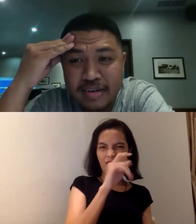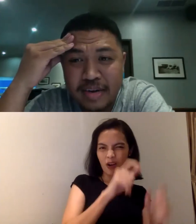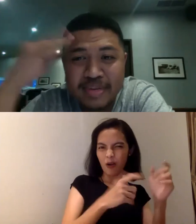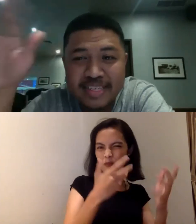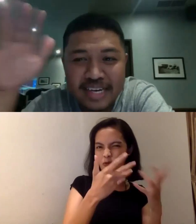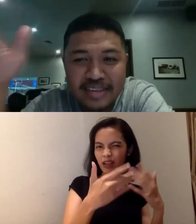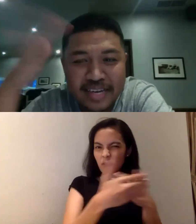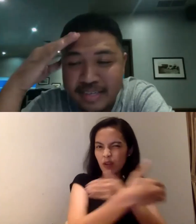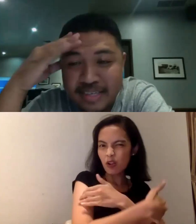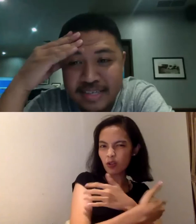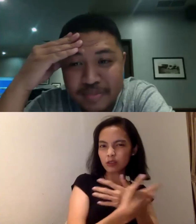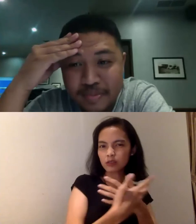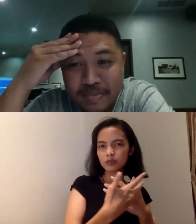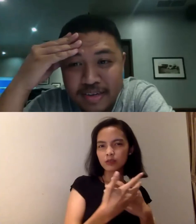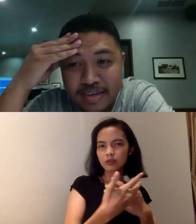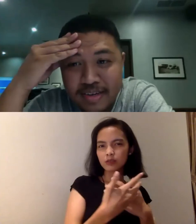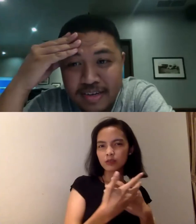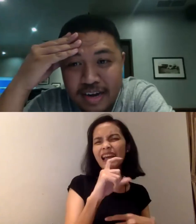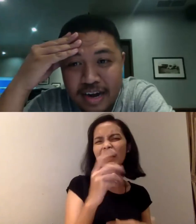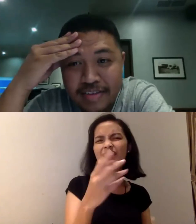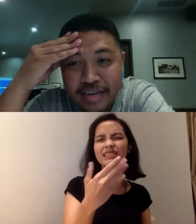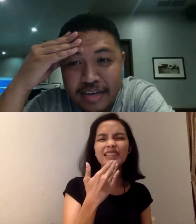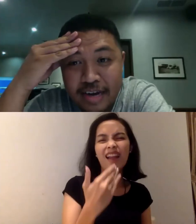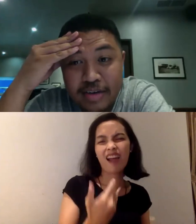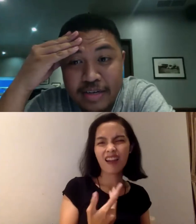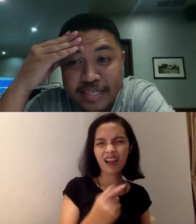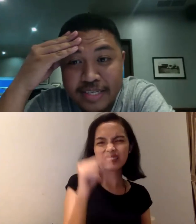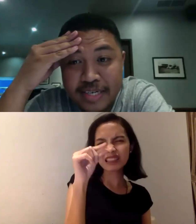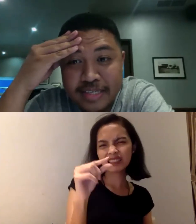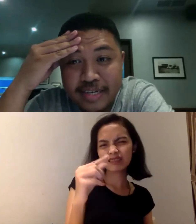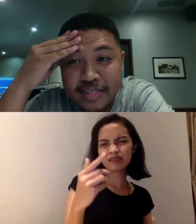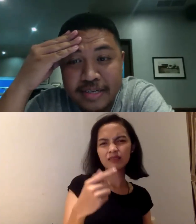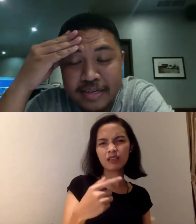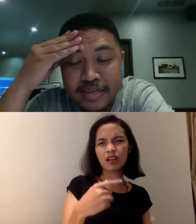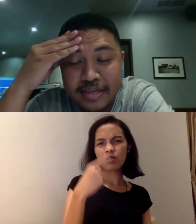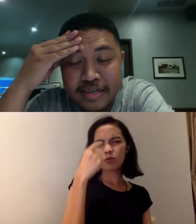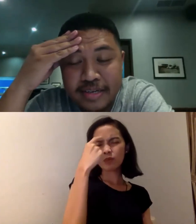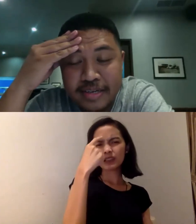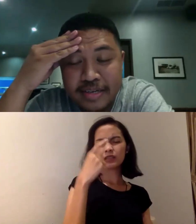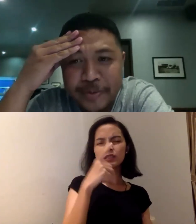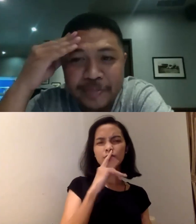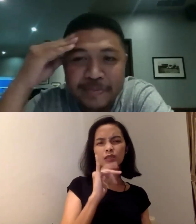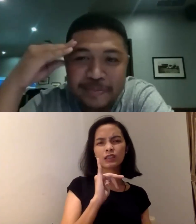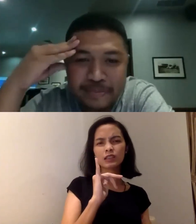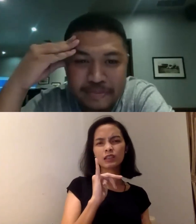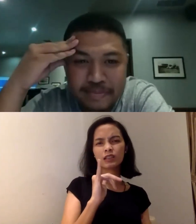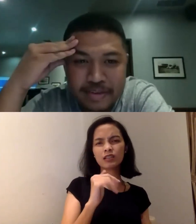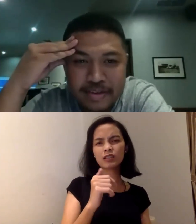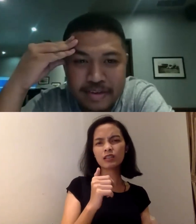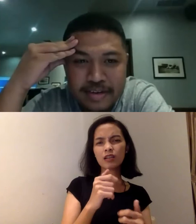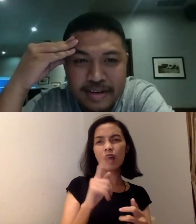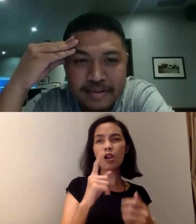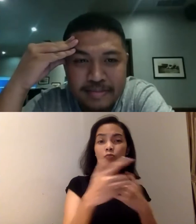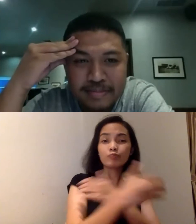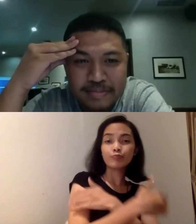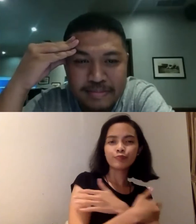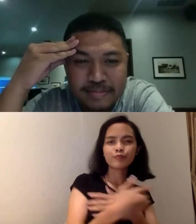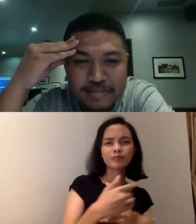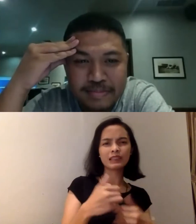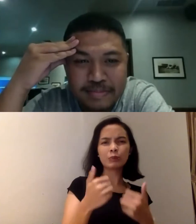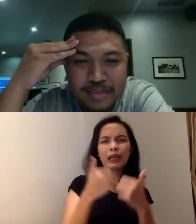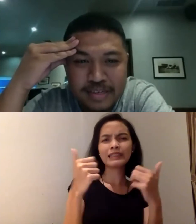I mean, these tiny things, I think I consider it as love, you know. Yeah,